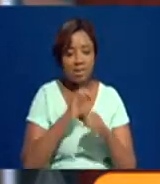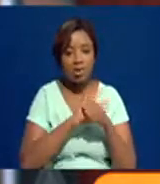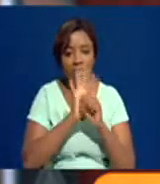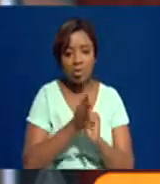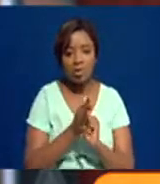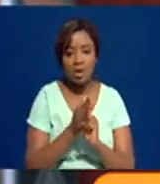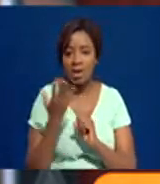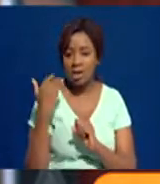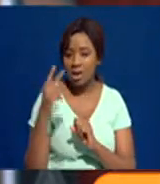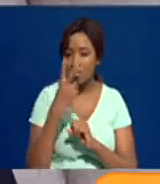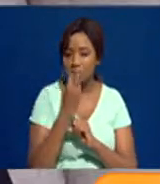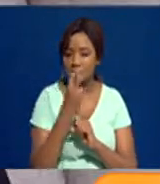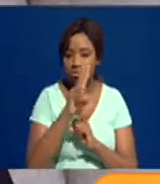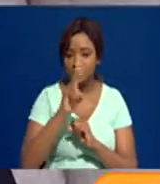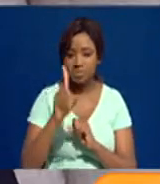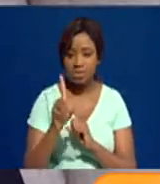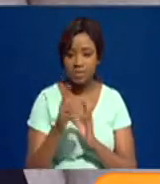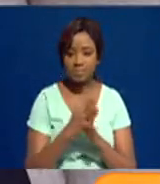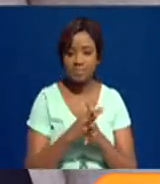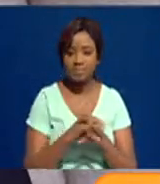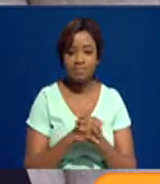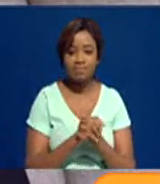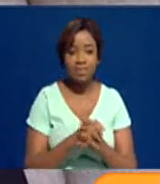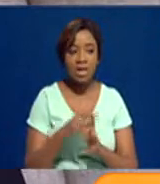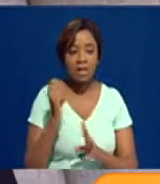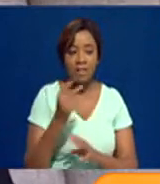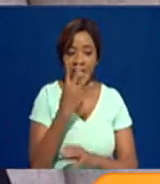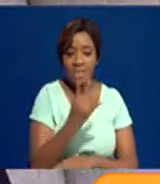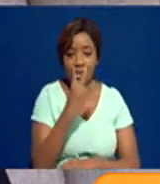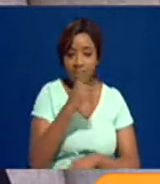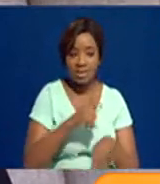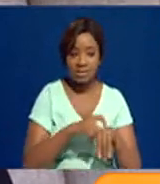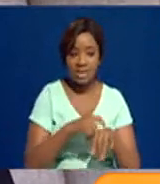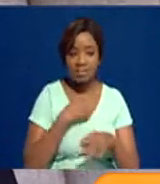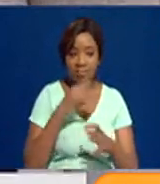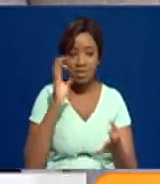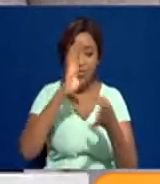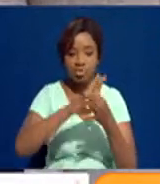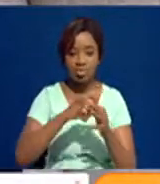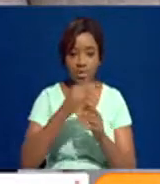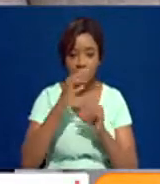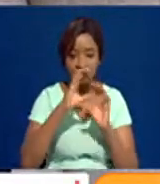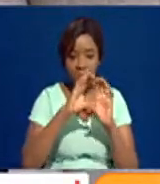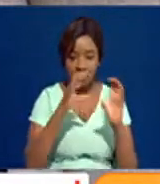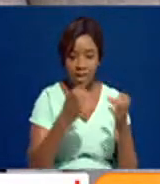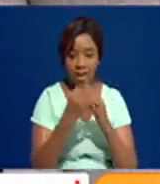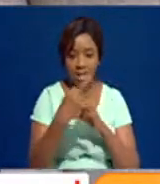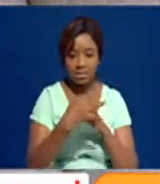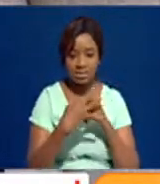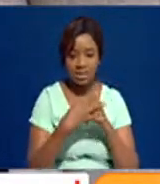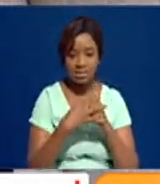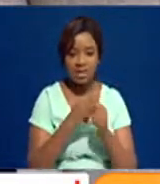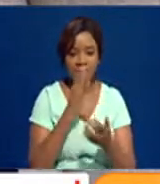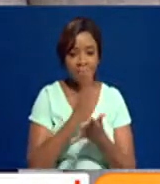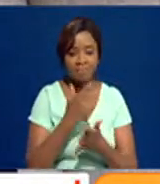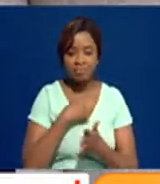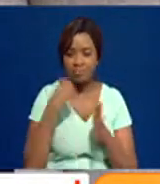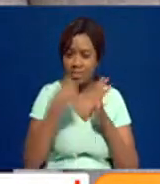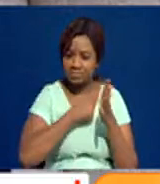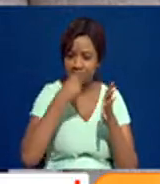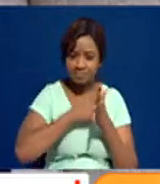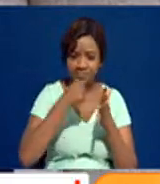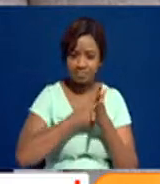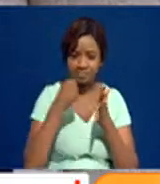in 2021. By April, when I was entering class 8, I was really determined